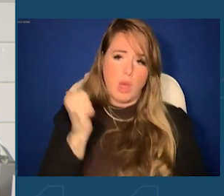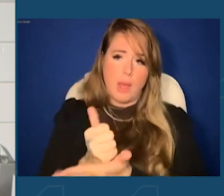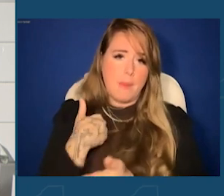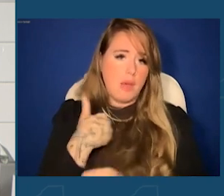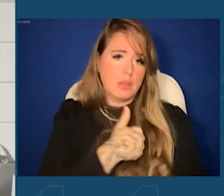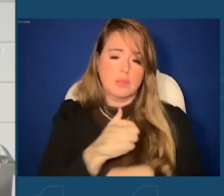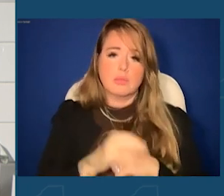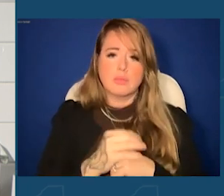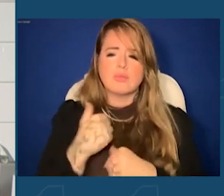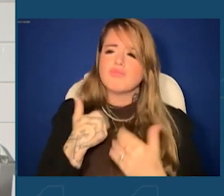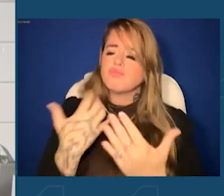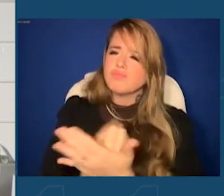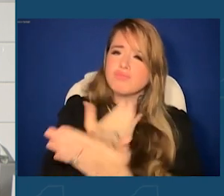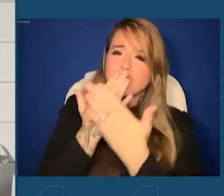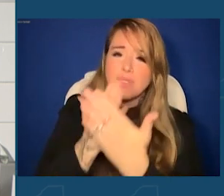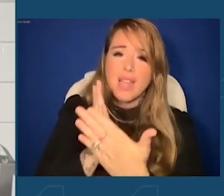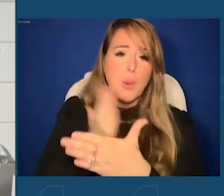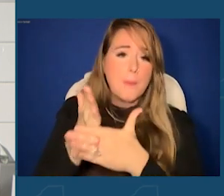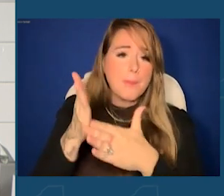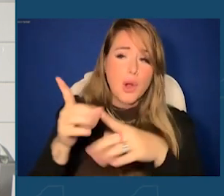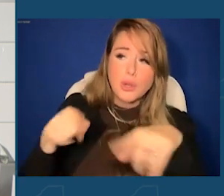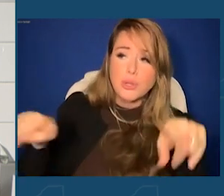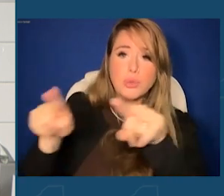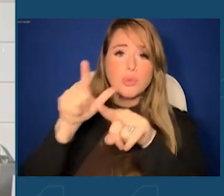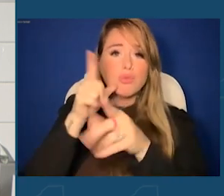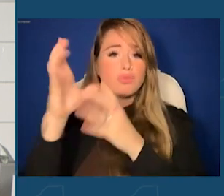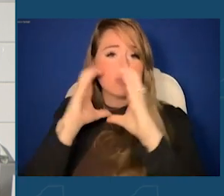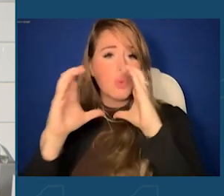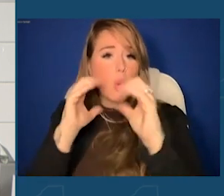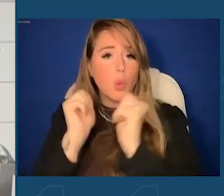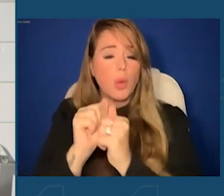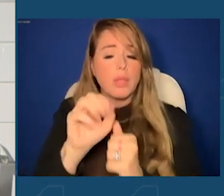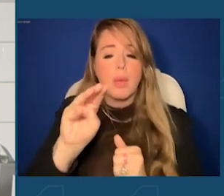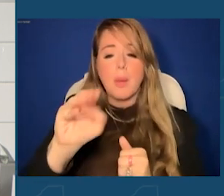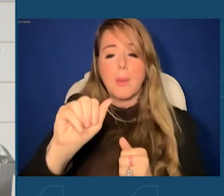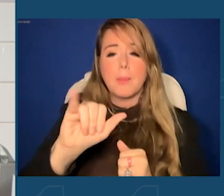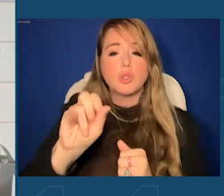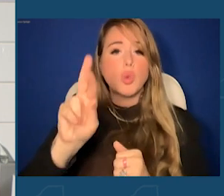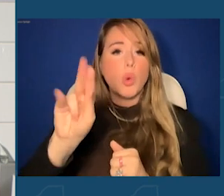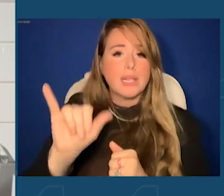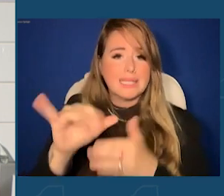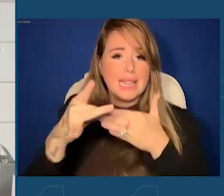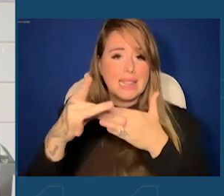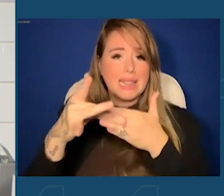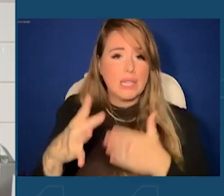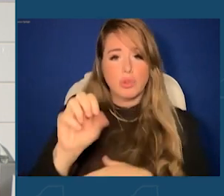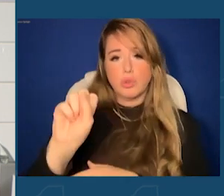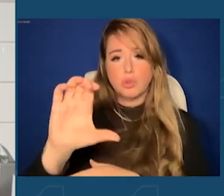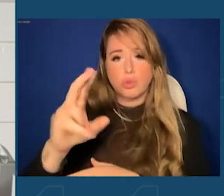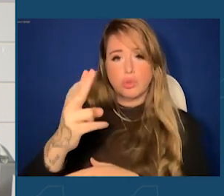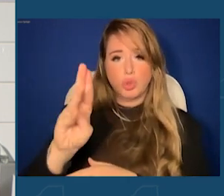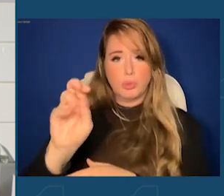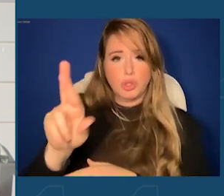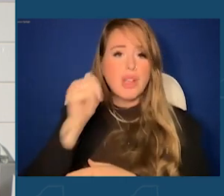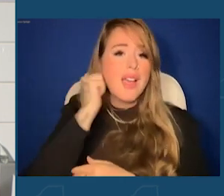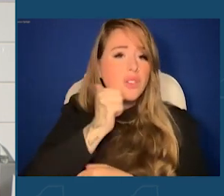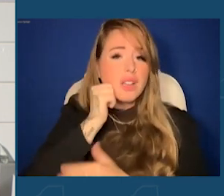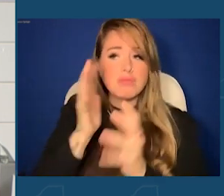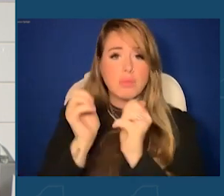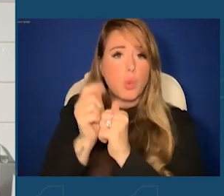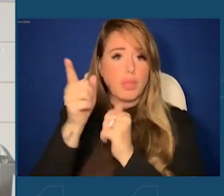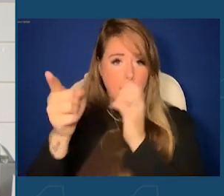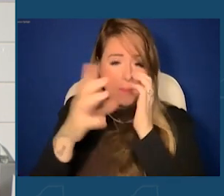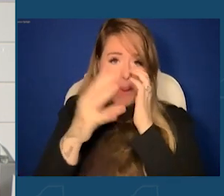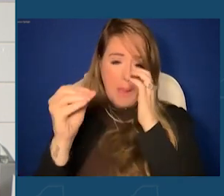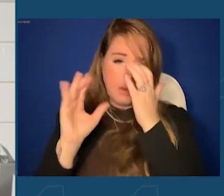in constant communication with Majority Leader Schumer almost daily on this issue for many months. Our Senators Kirsten Gillibrand,